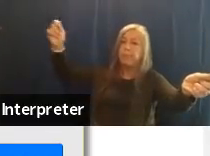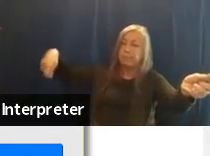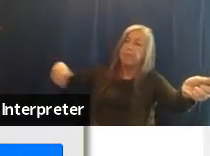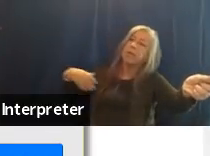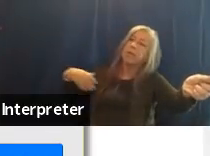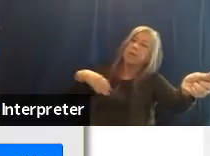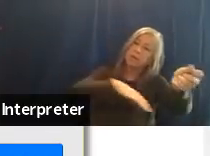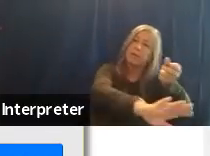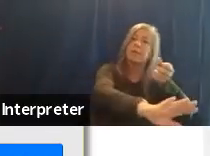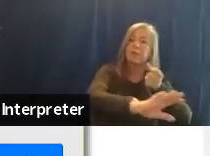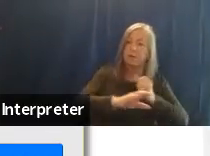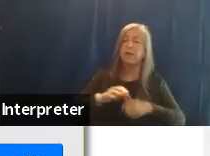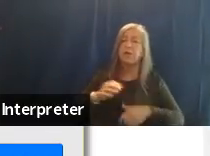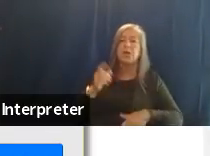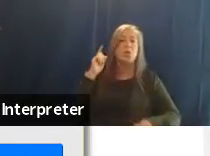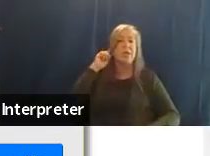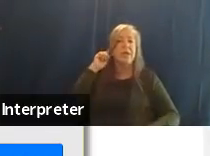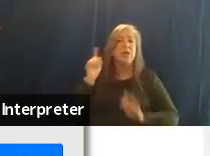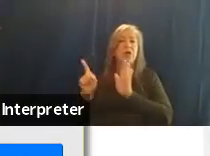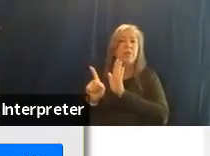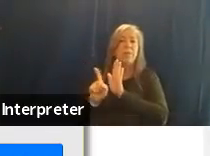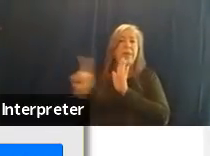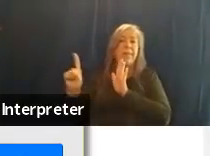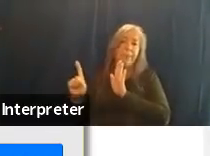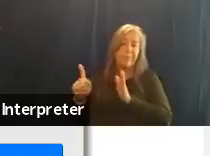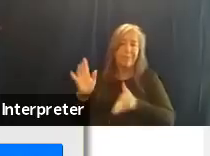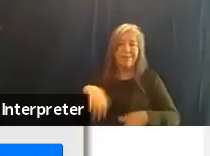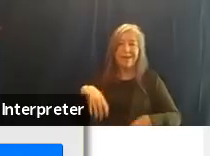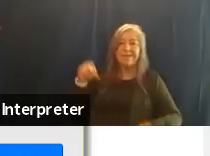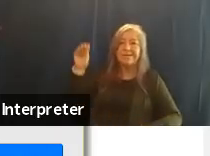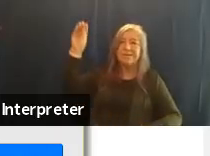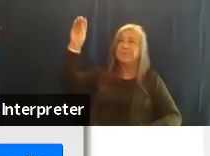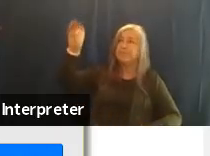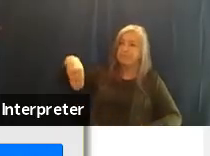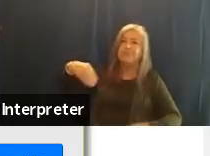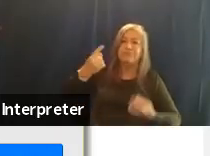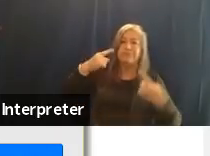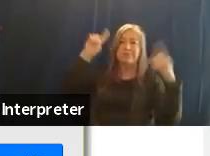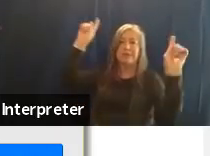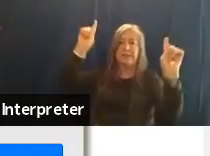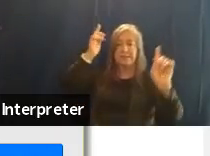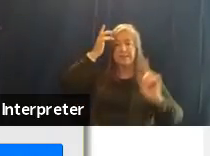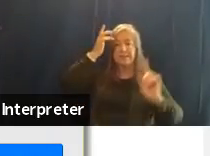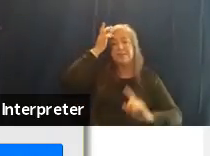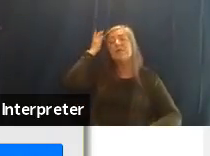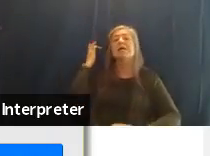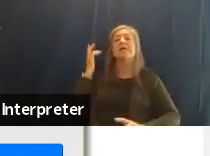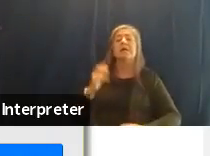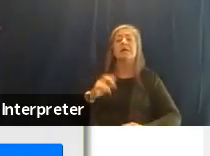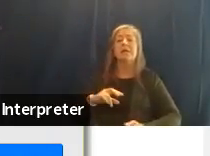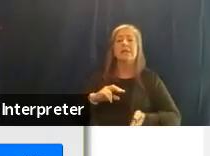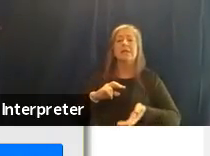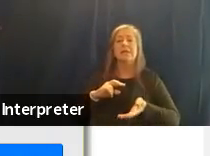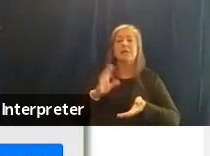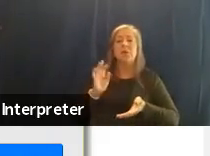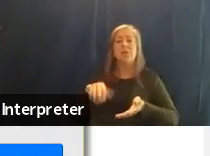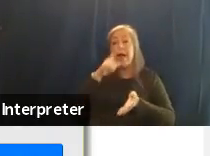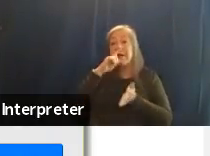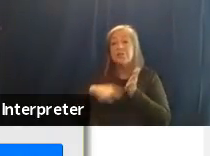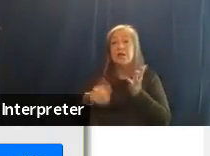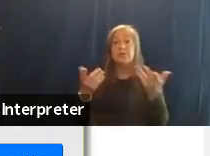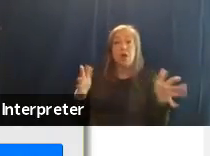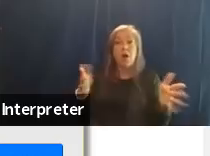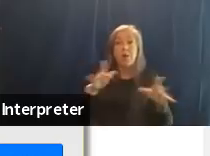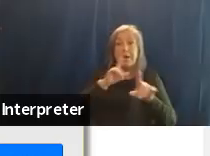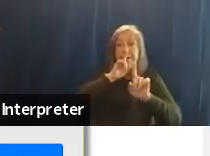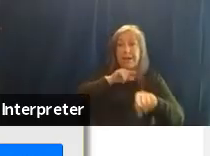way we know who's in the building. Then we can know that they've completed the health check. And that also helps for later on if we do have